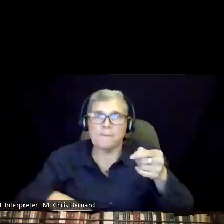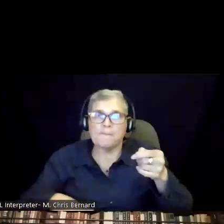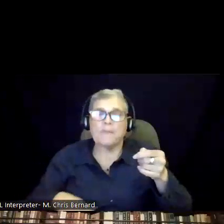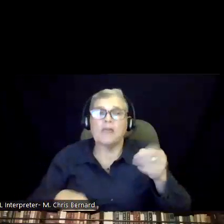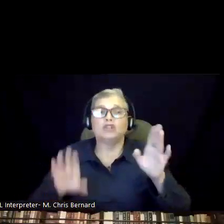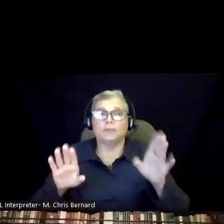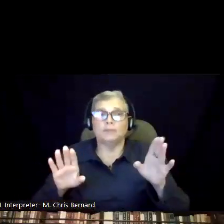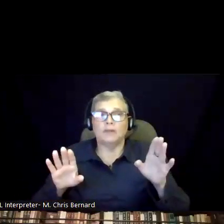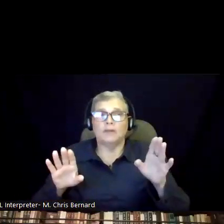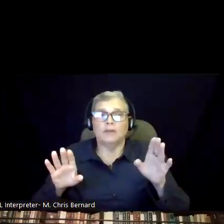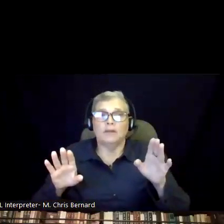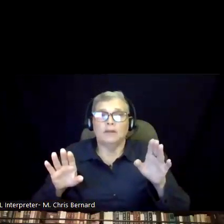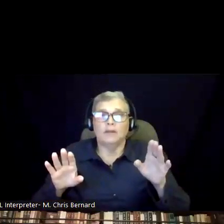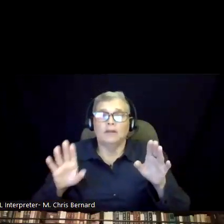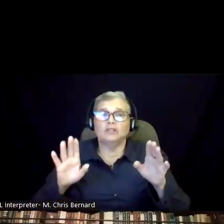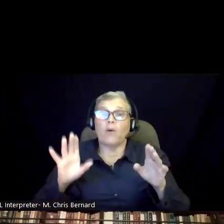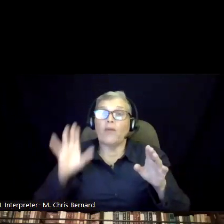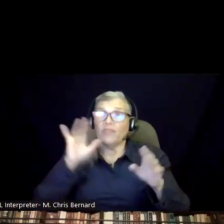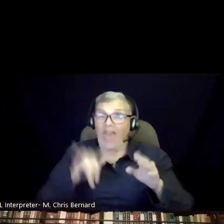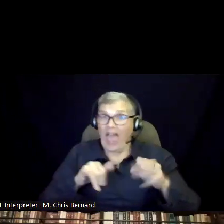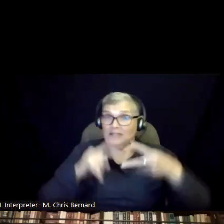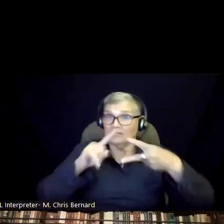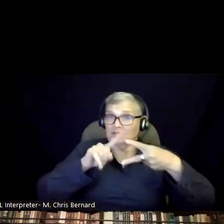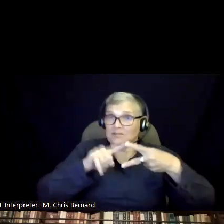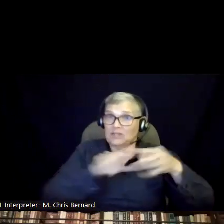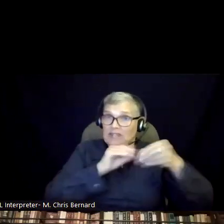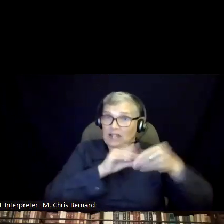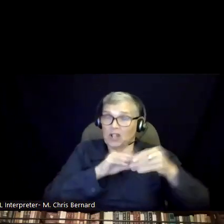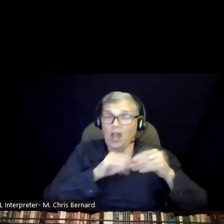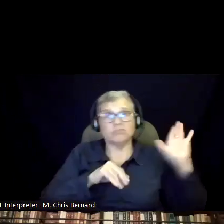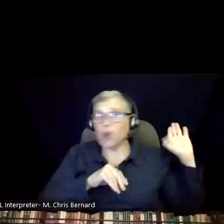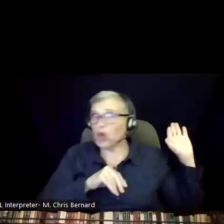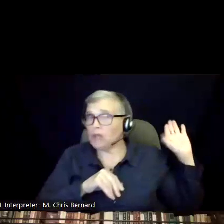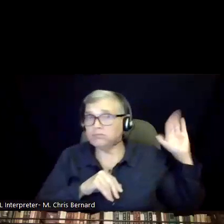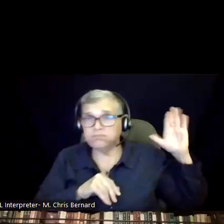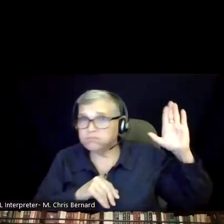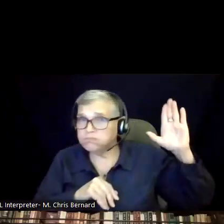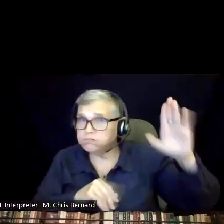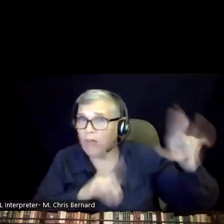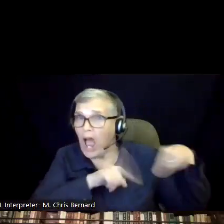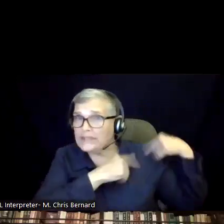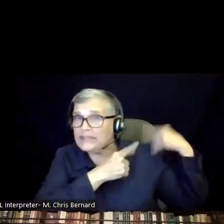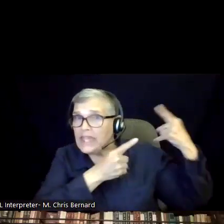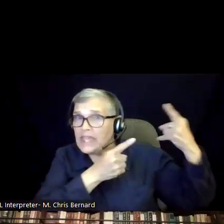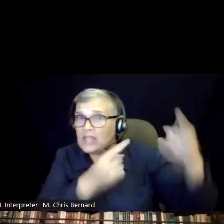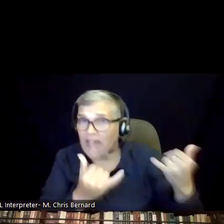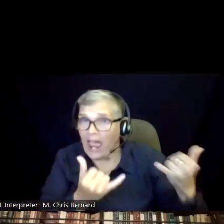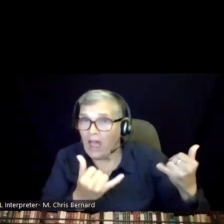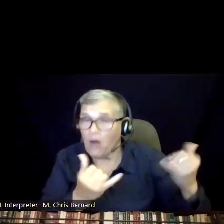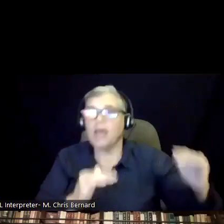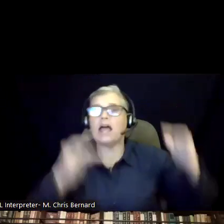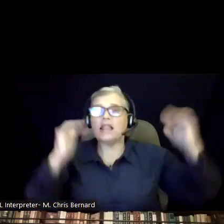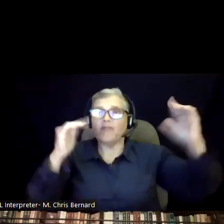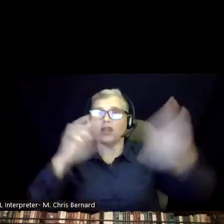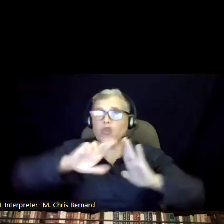Now, that narrative continues through all the way to today. It tends to elevate the role of